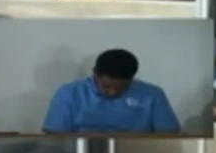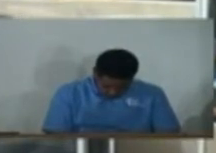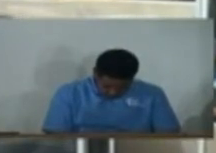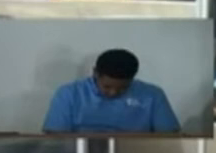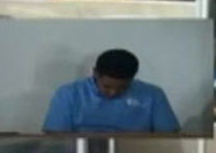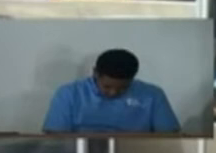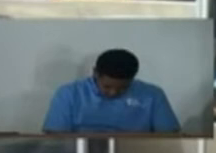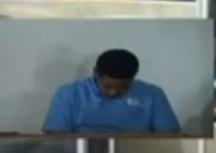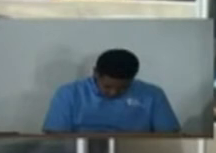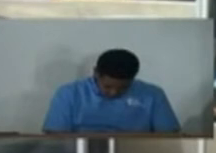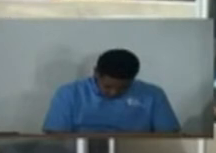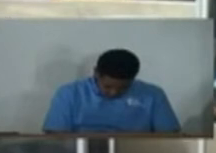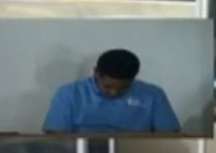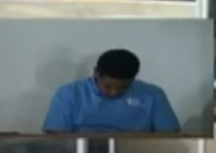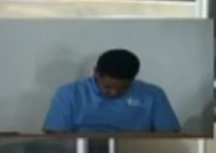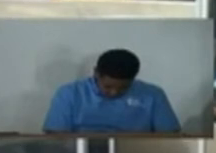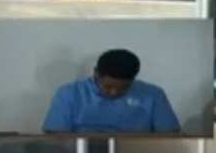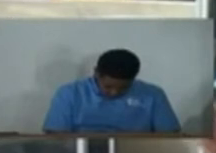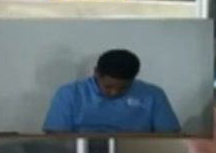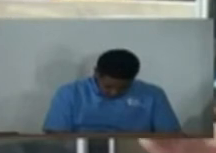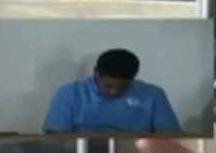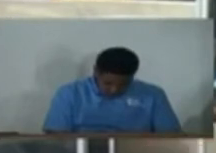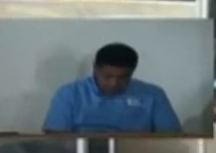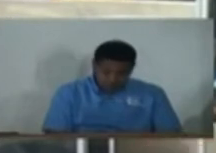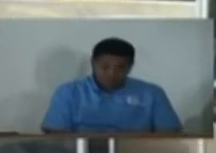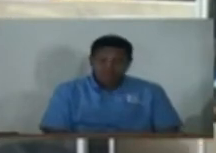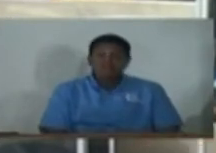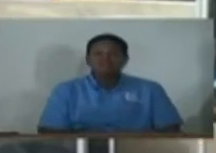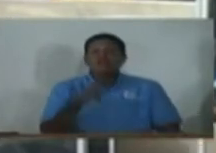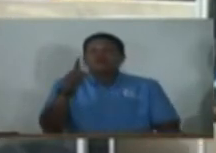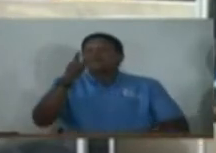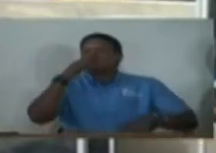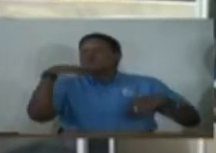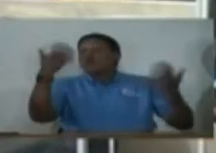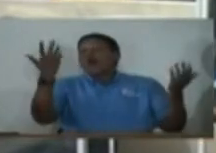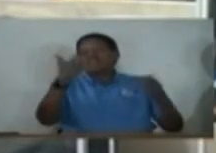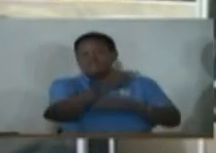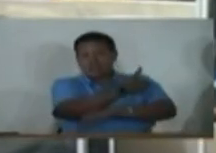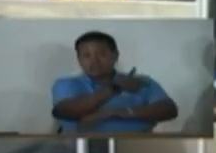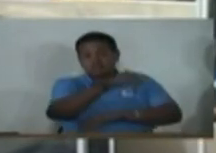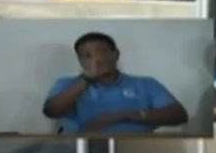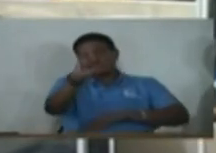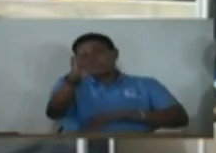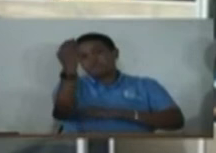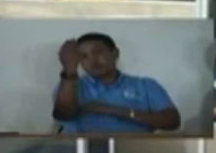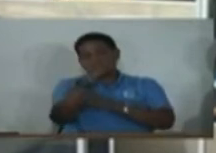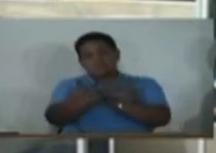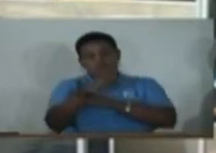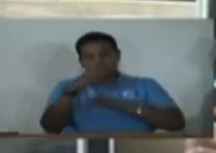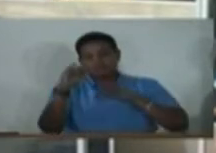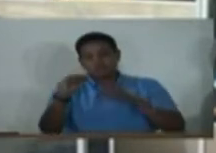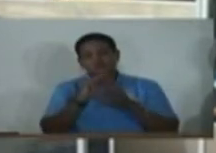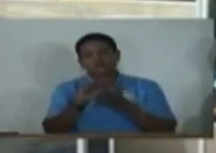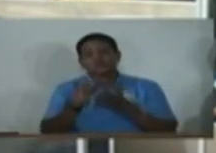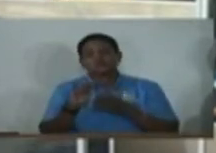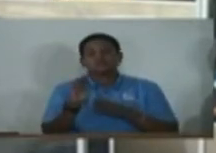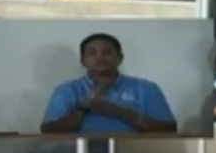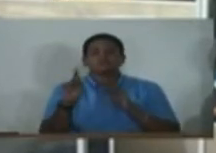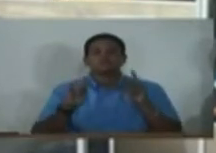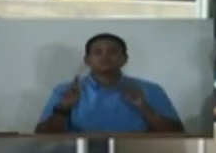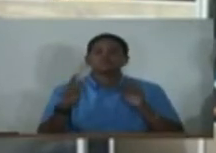at 14 days. I think that's a major concession. Business persons, regular